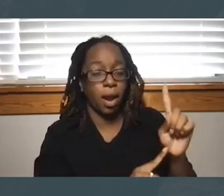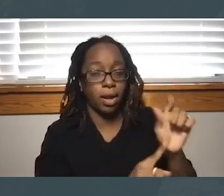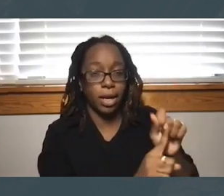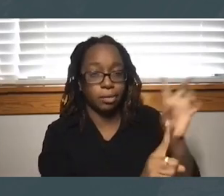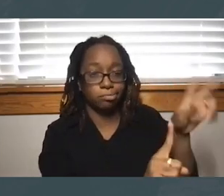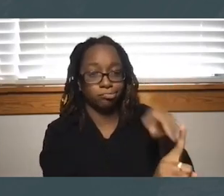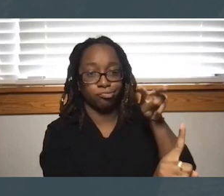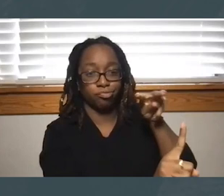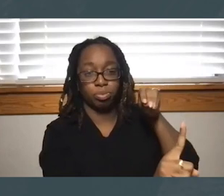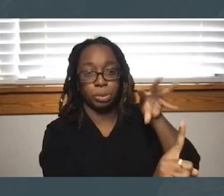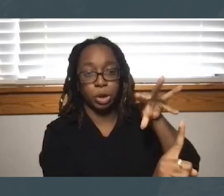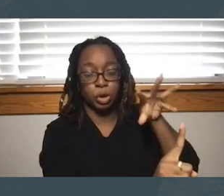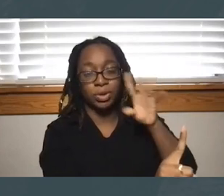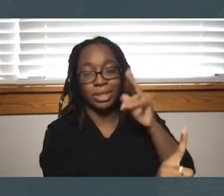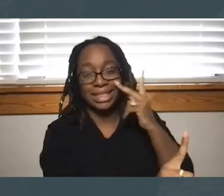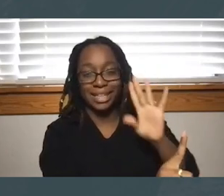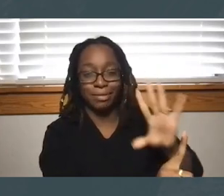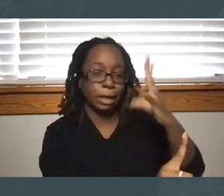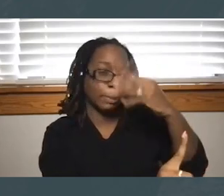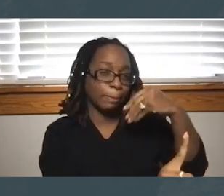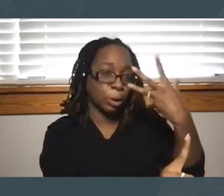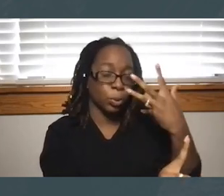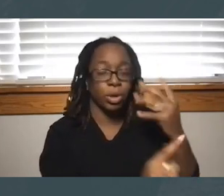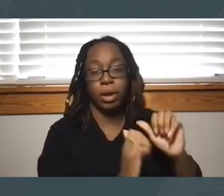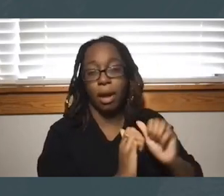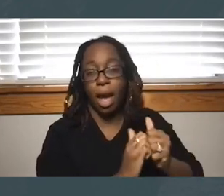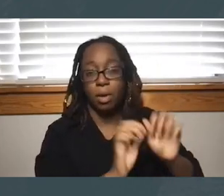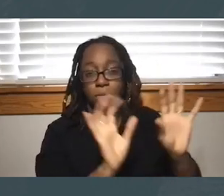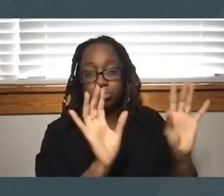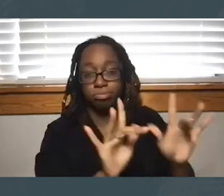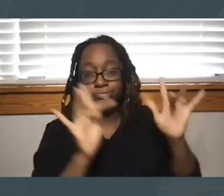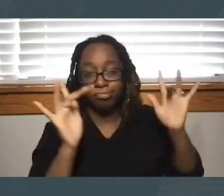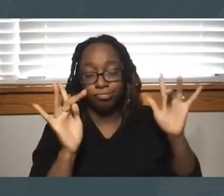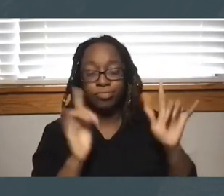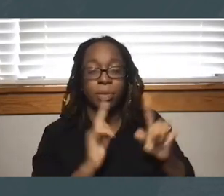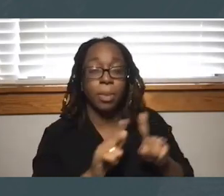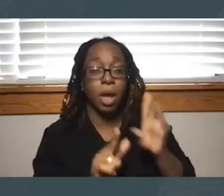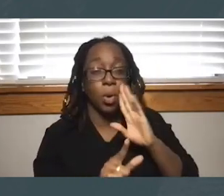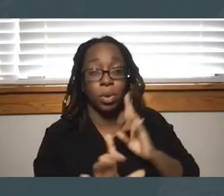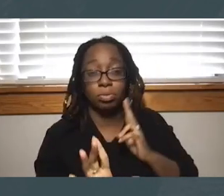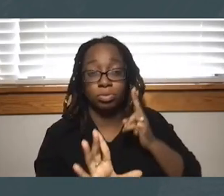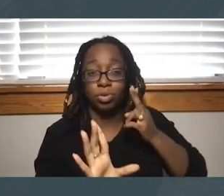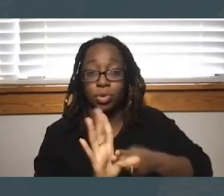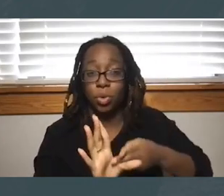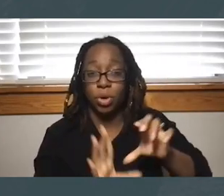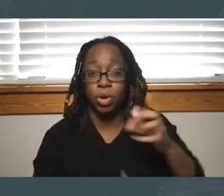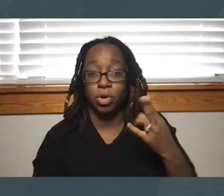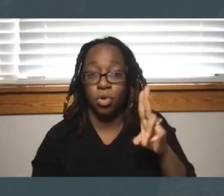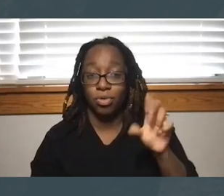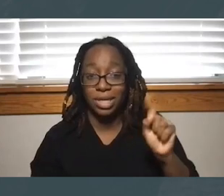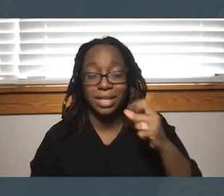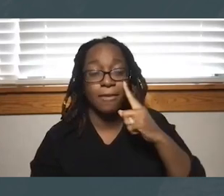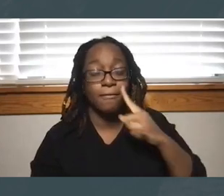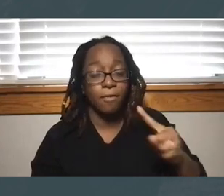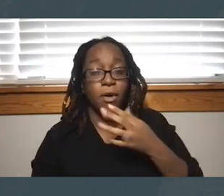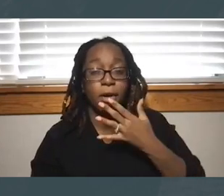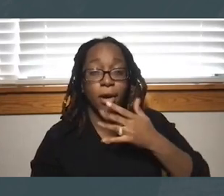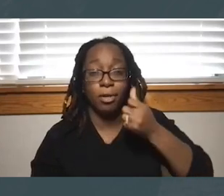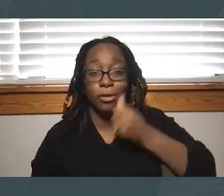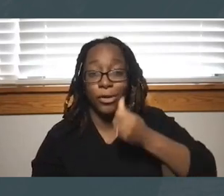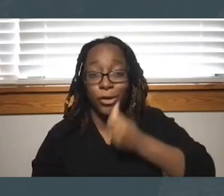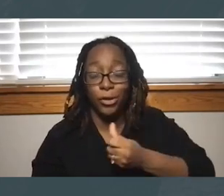refusal, and defiance. They are an invitation, perhaps, to join the chorus, an anarchy of colored girls assembled in a righteous